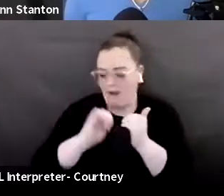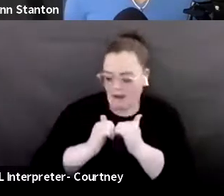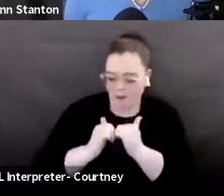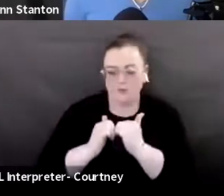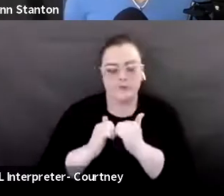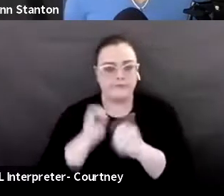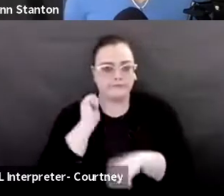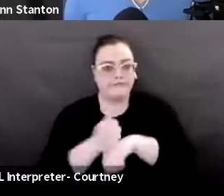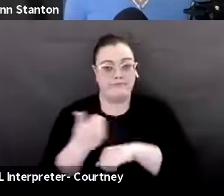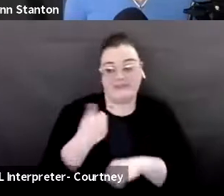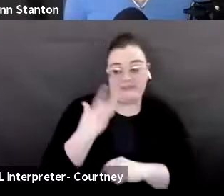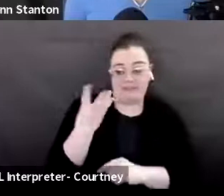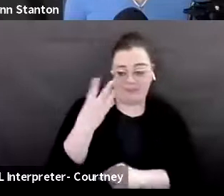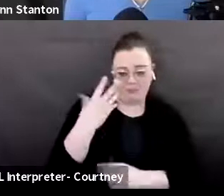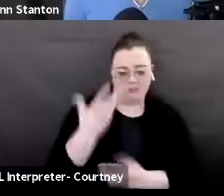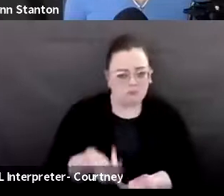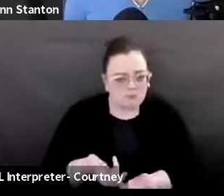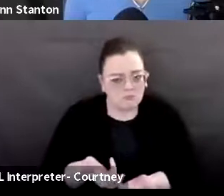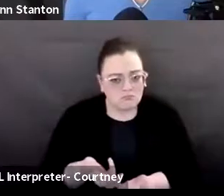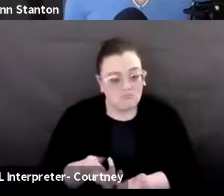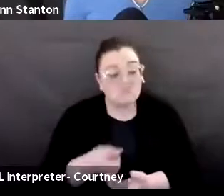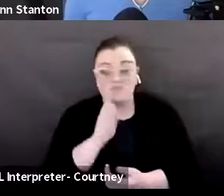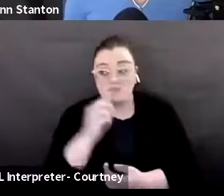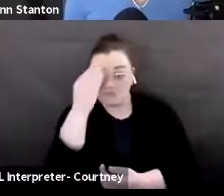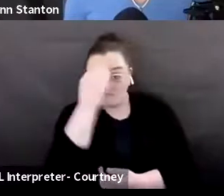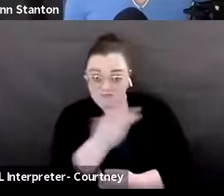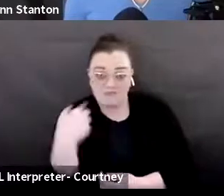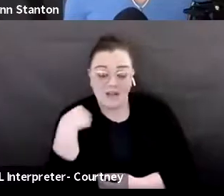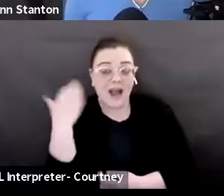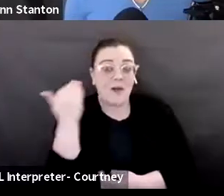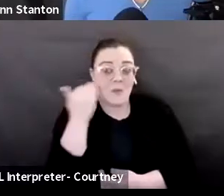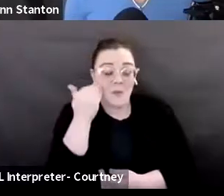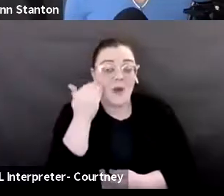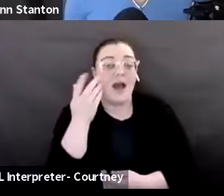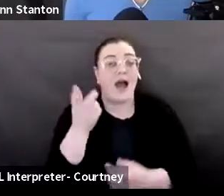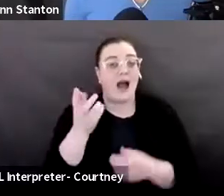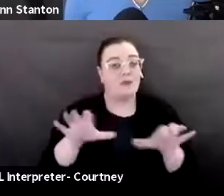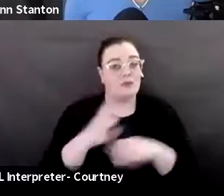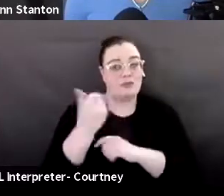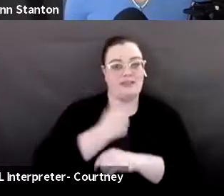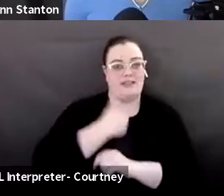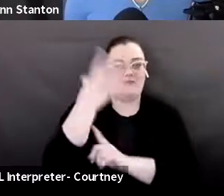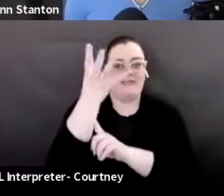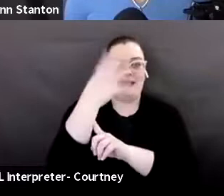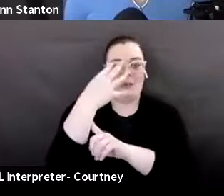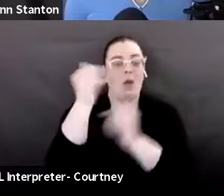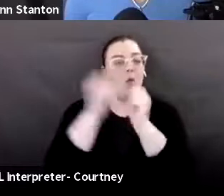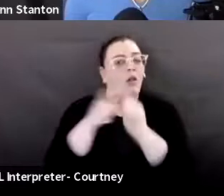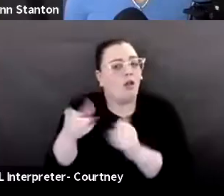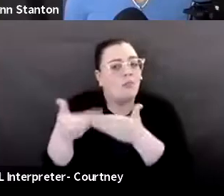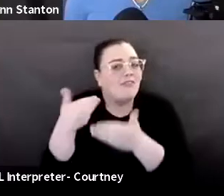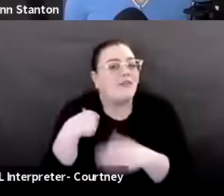talking 6 years ago, and I can confidently say that because I know I was doing self tapes before that with her, and they were much